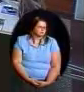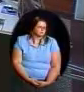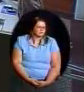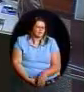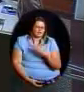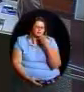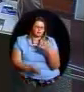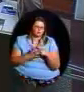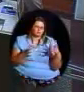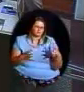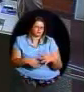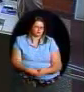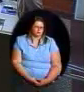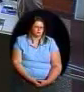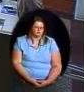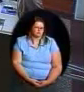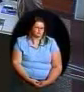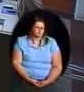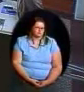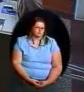Thank you very much.